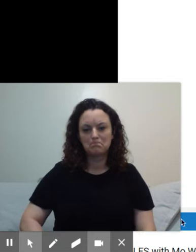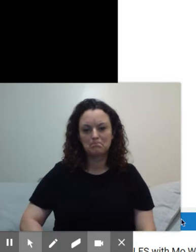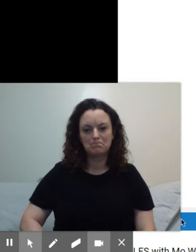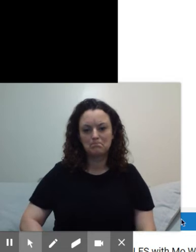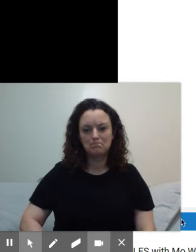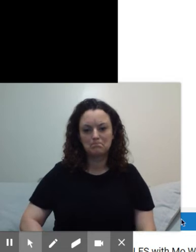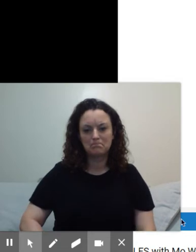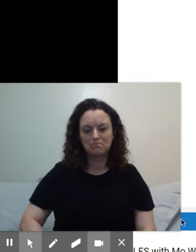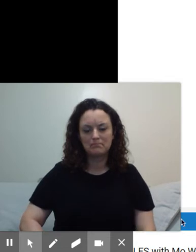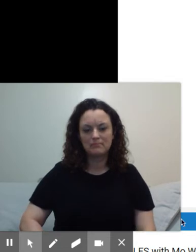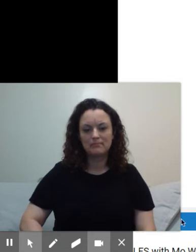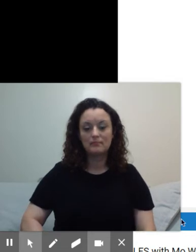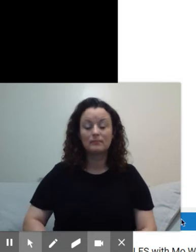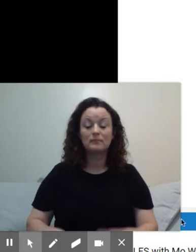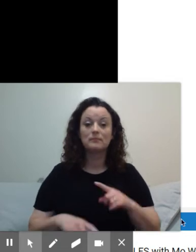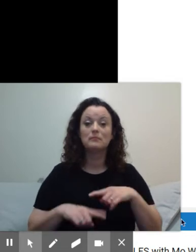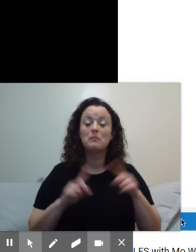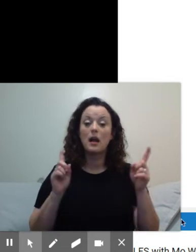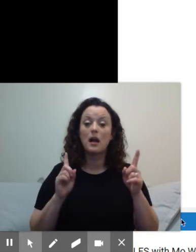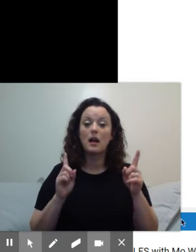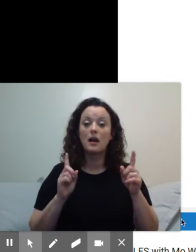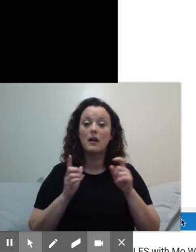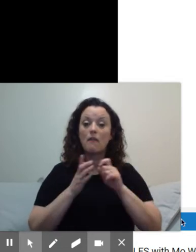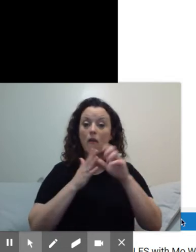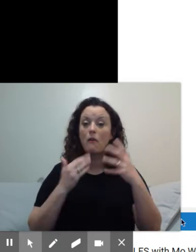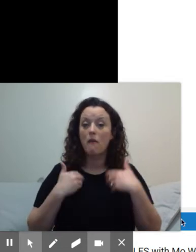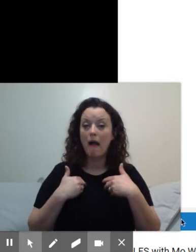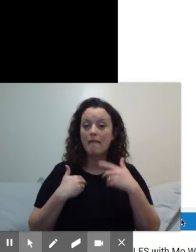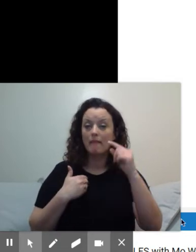But this author has some hair.